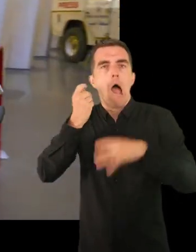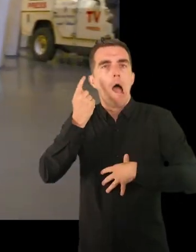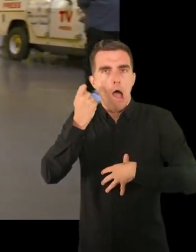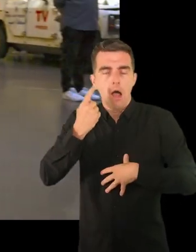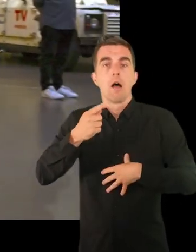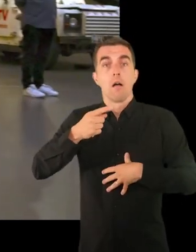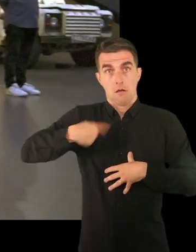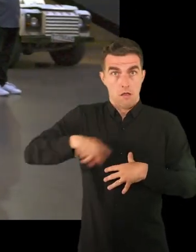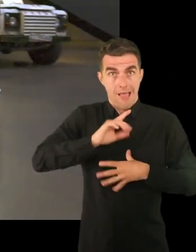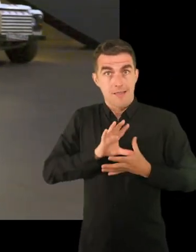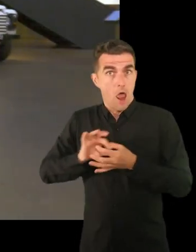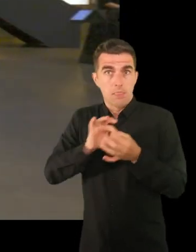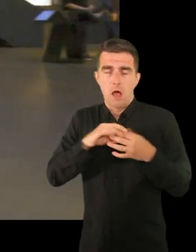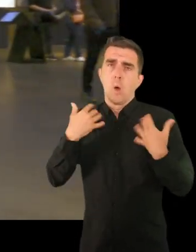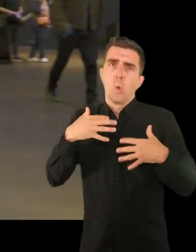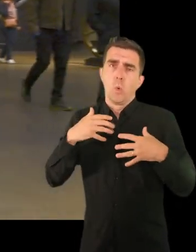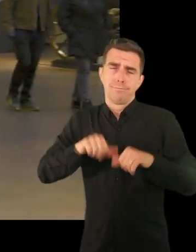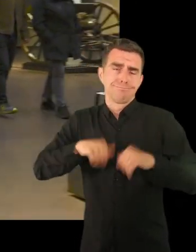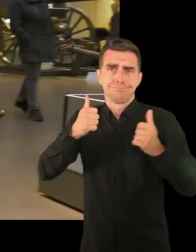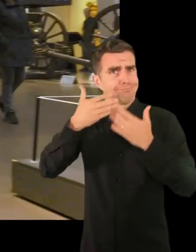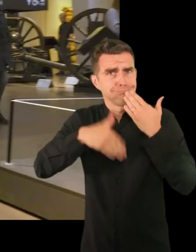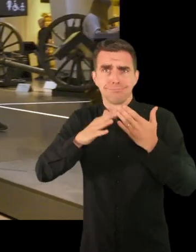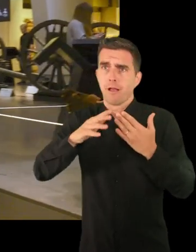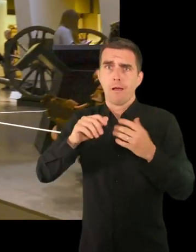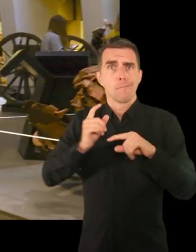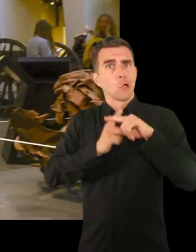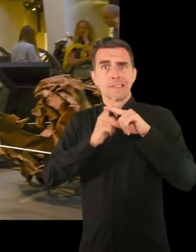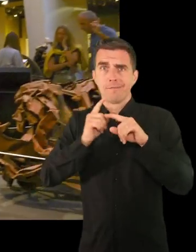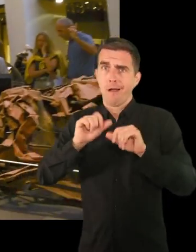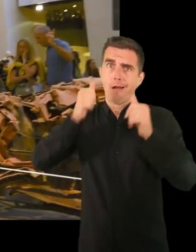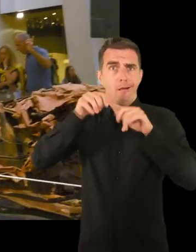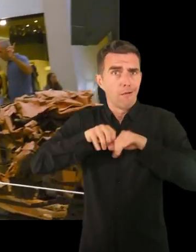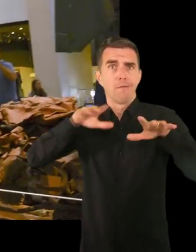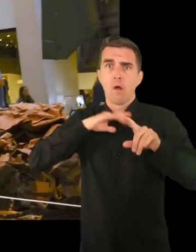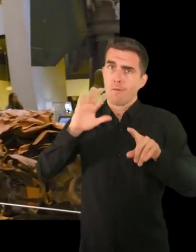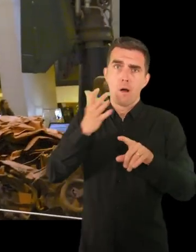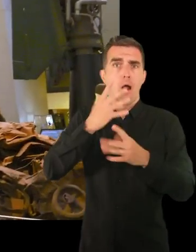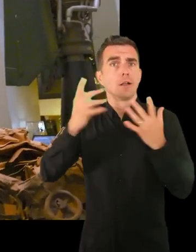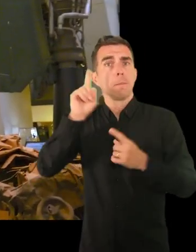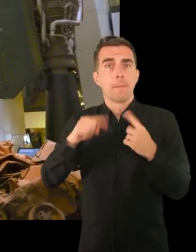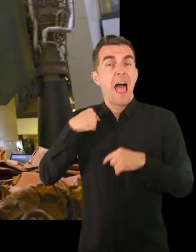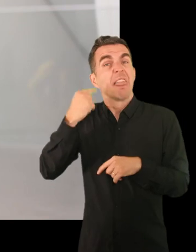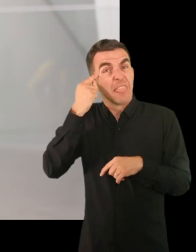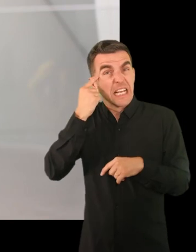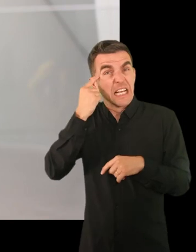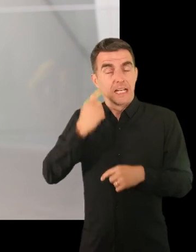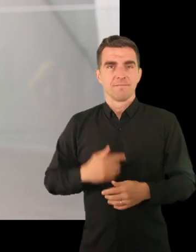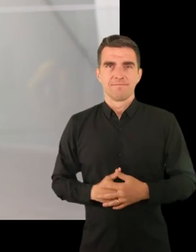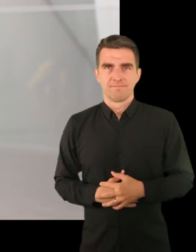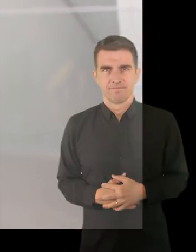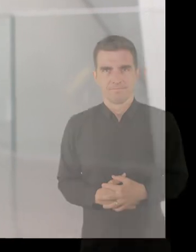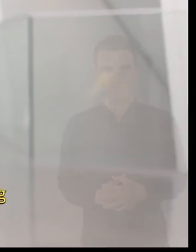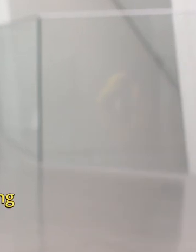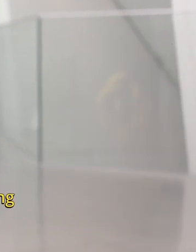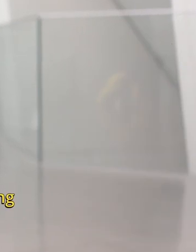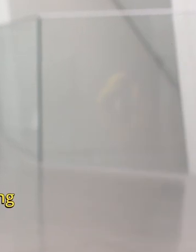work together we can make a real difference to make positive impact on a lot of people. In general, I think for architects, I